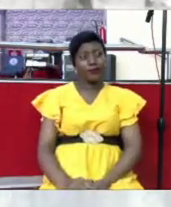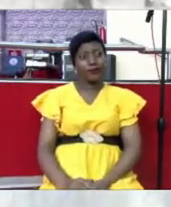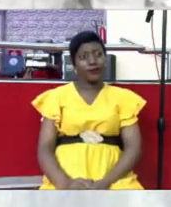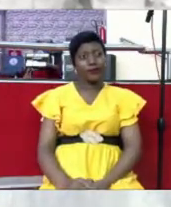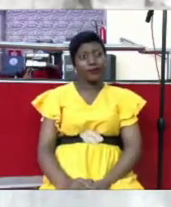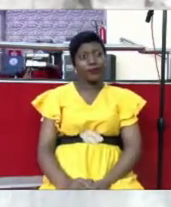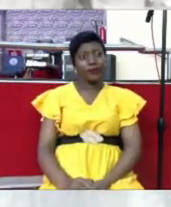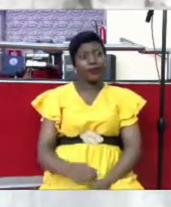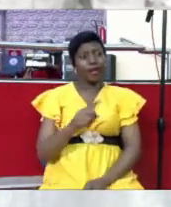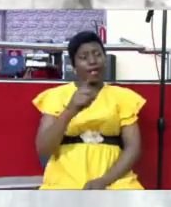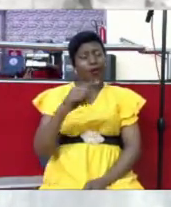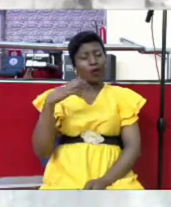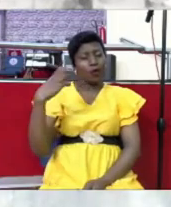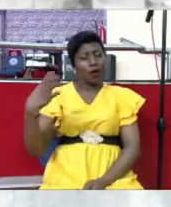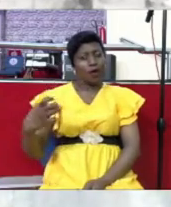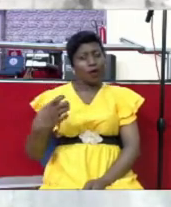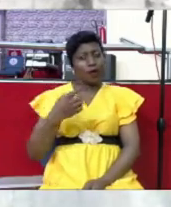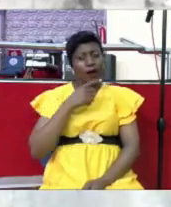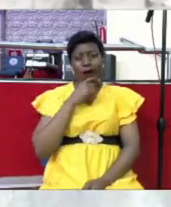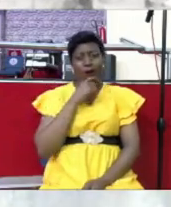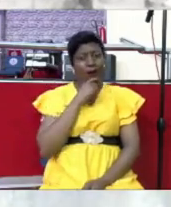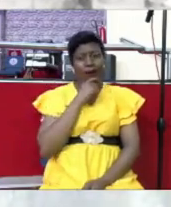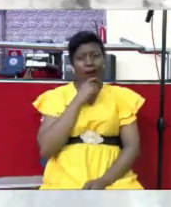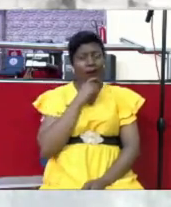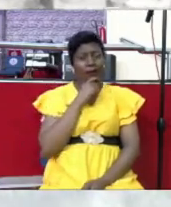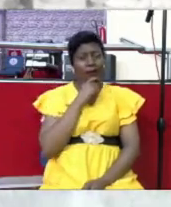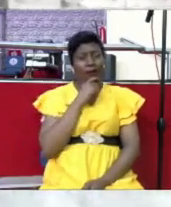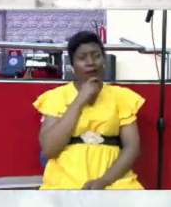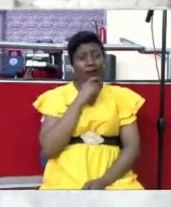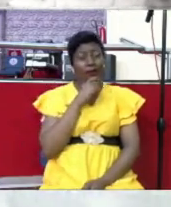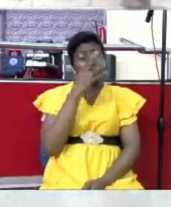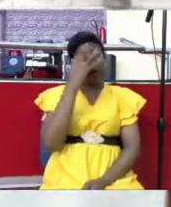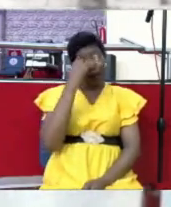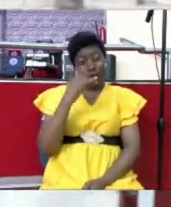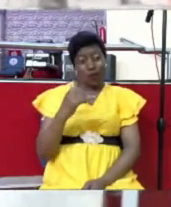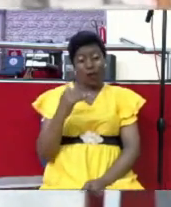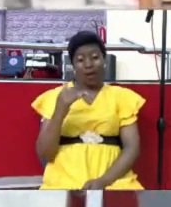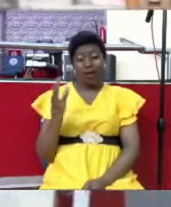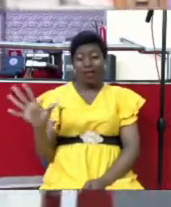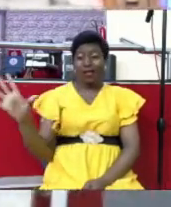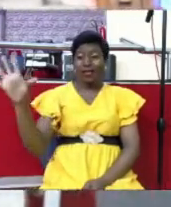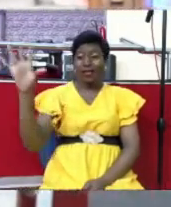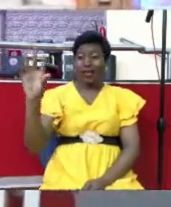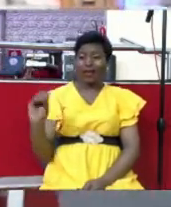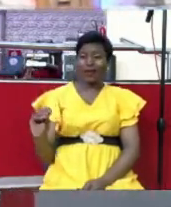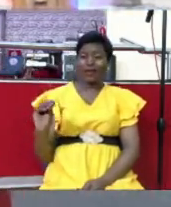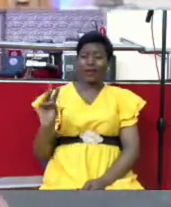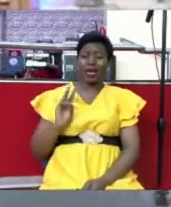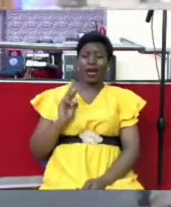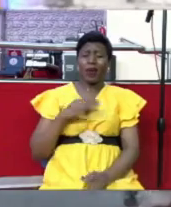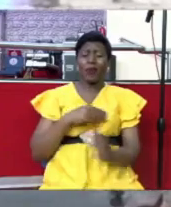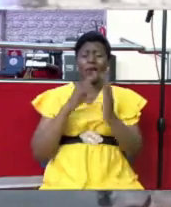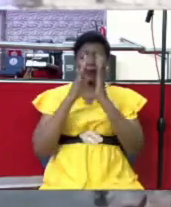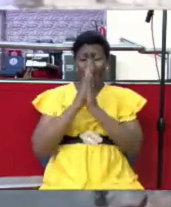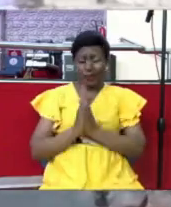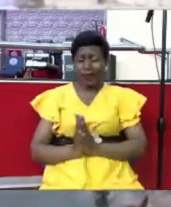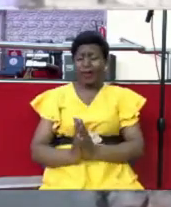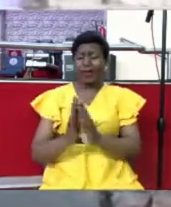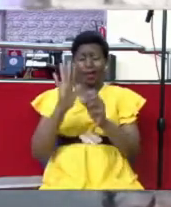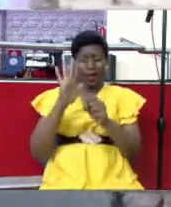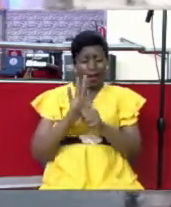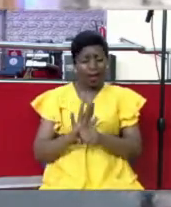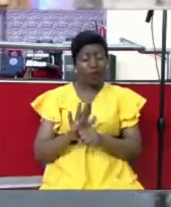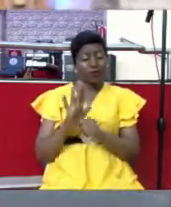you ever wondered that? Why is it that in Africa we pray the most? Africa